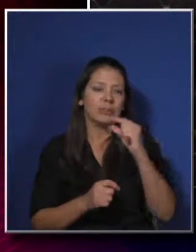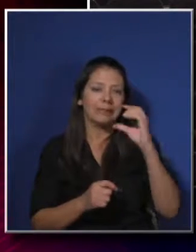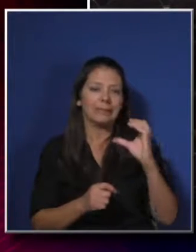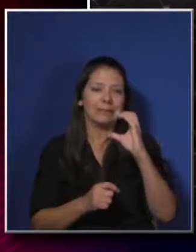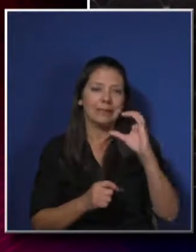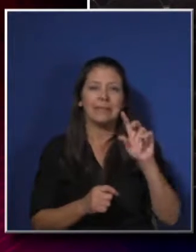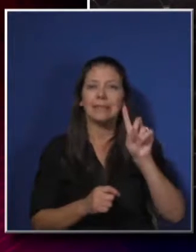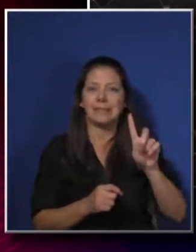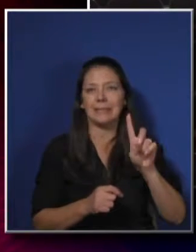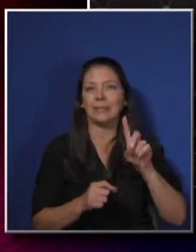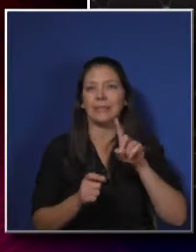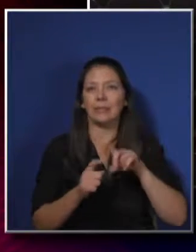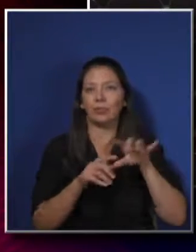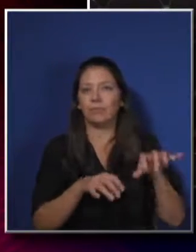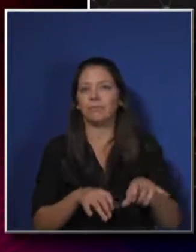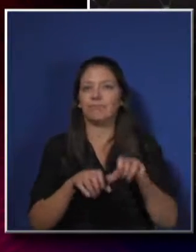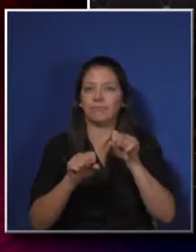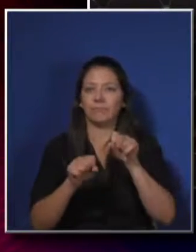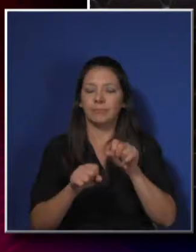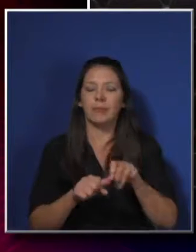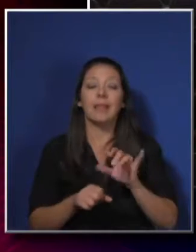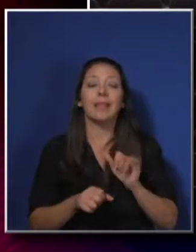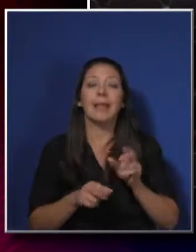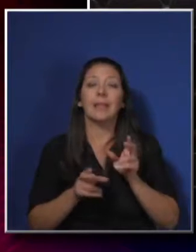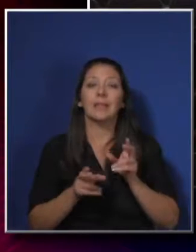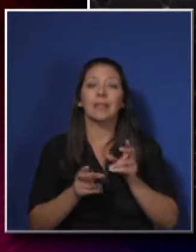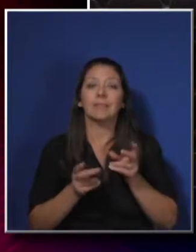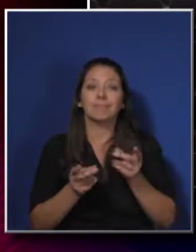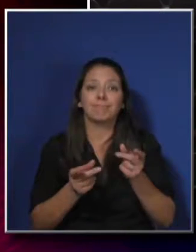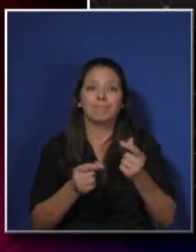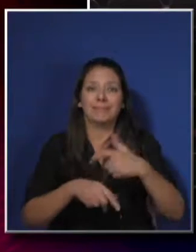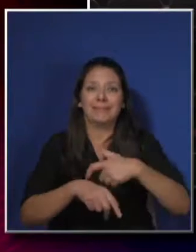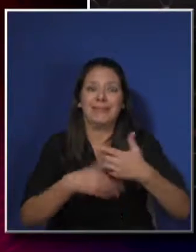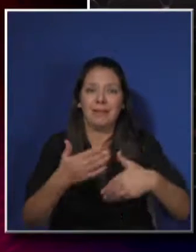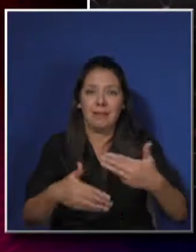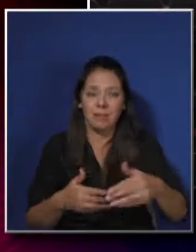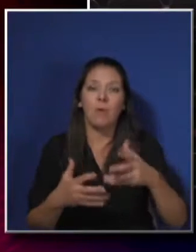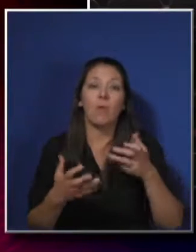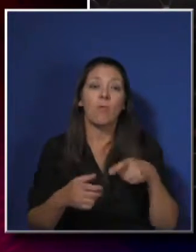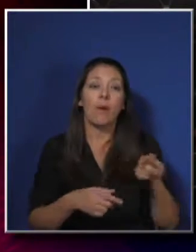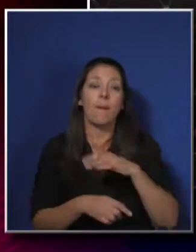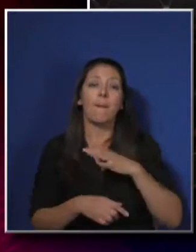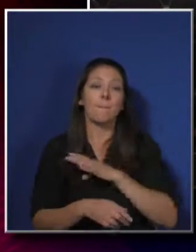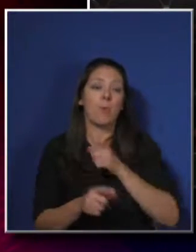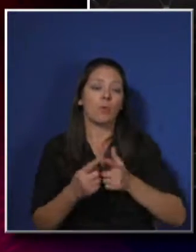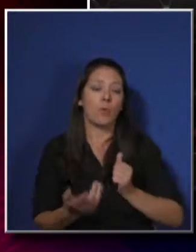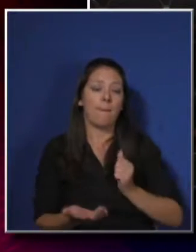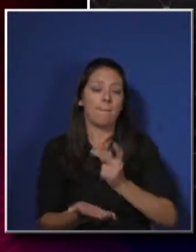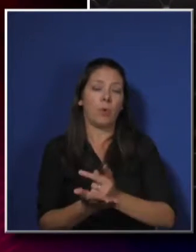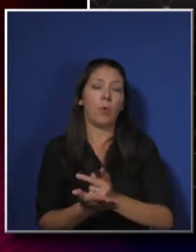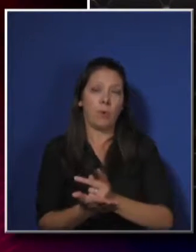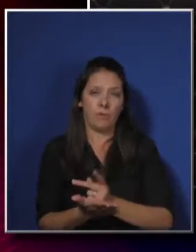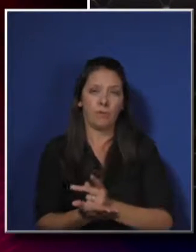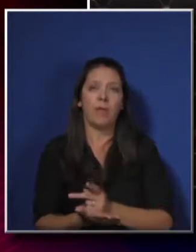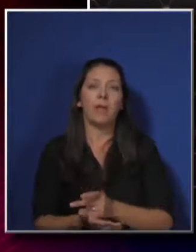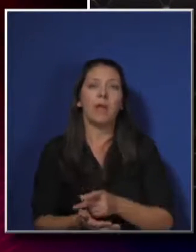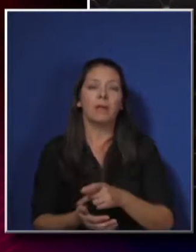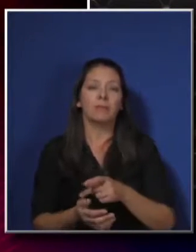GCD. The urgent adoption would allow the board to approve this policy in one